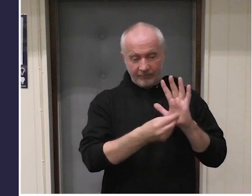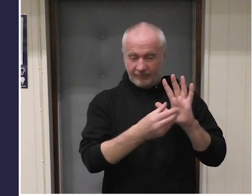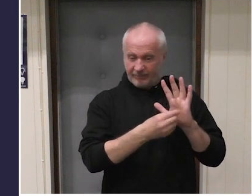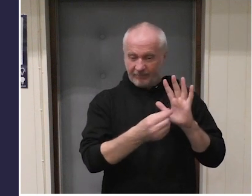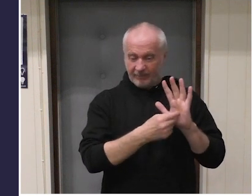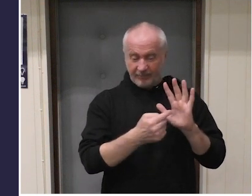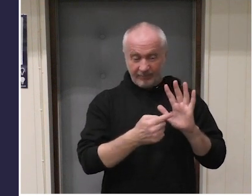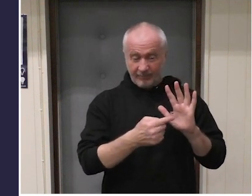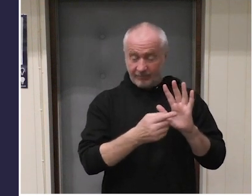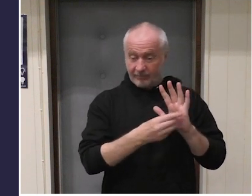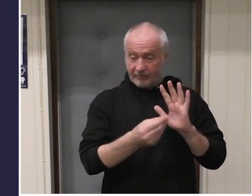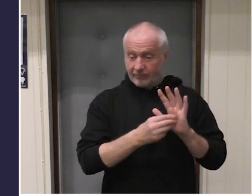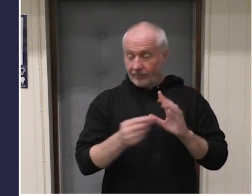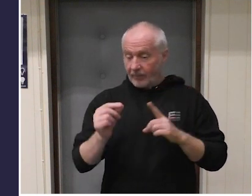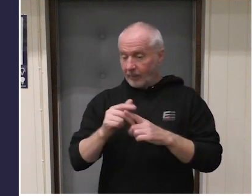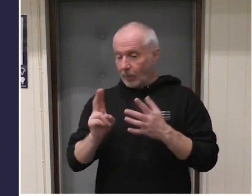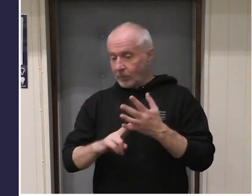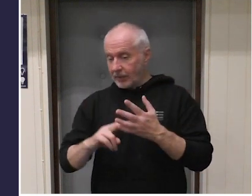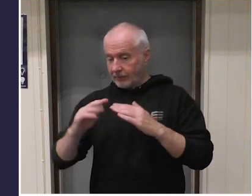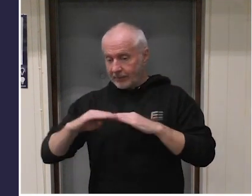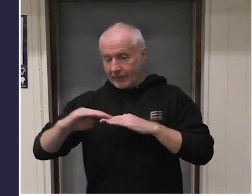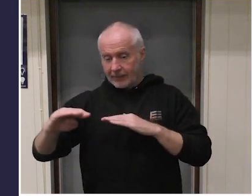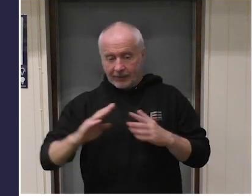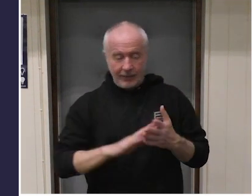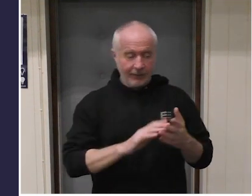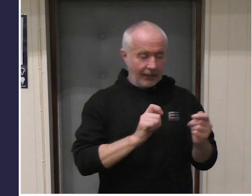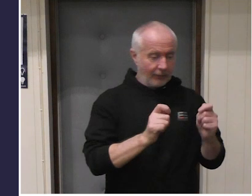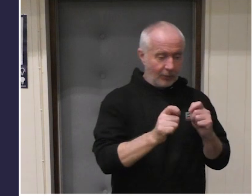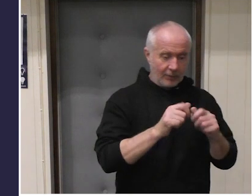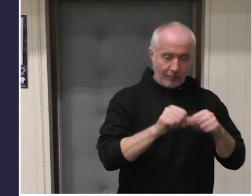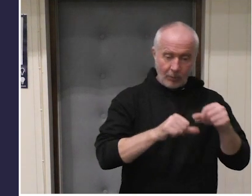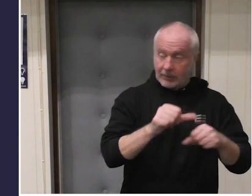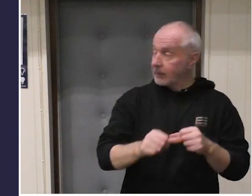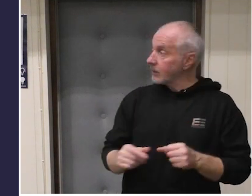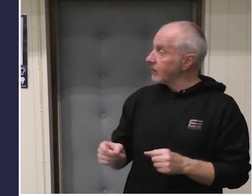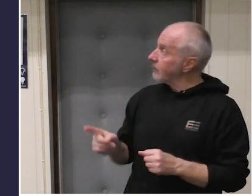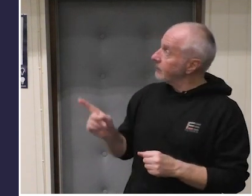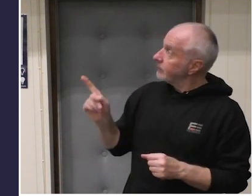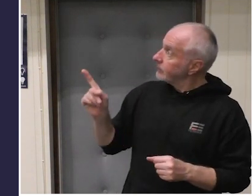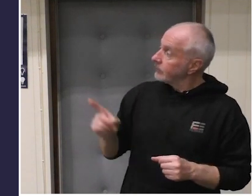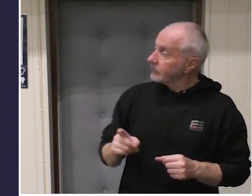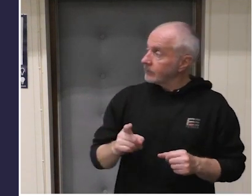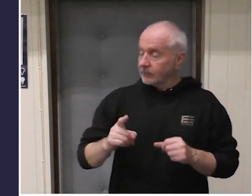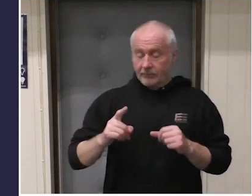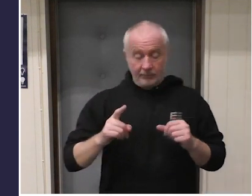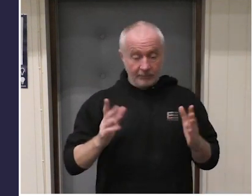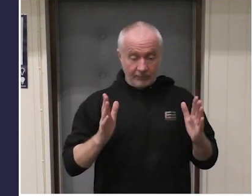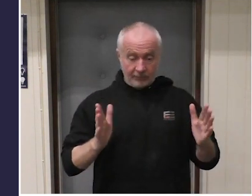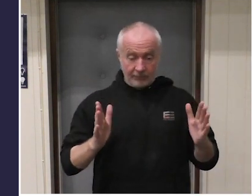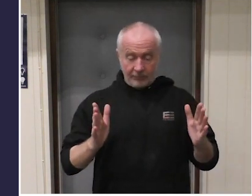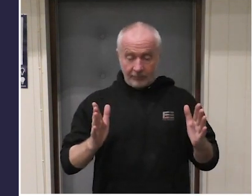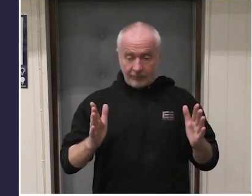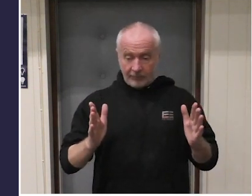simulations, protein stability and this evolutionary process. And you see that the stability goes down as a